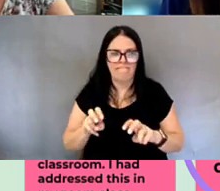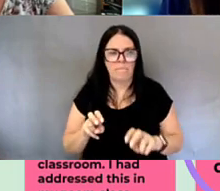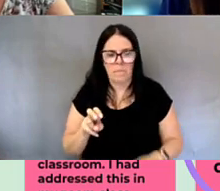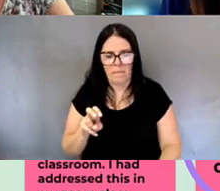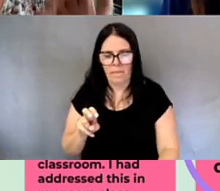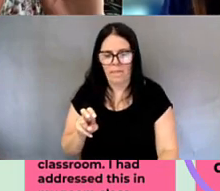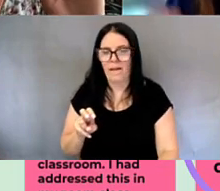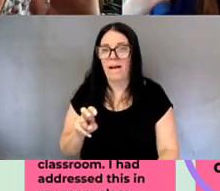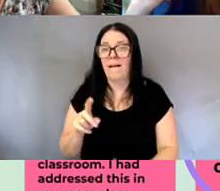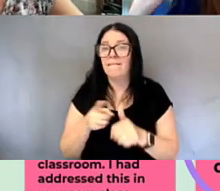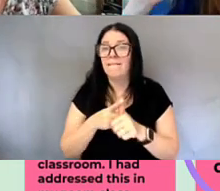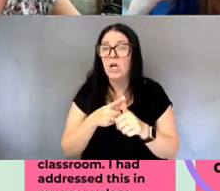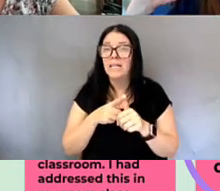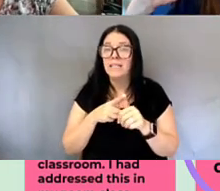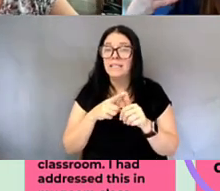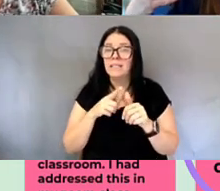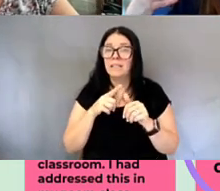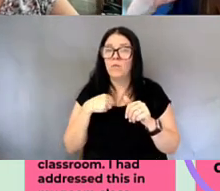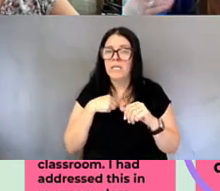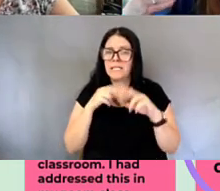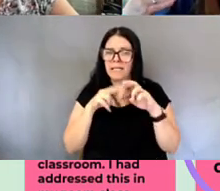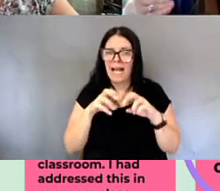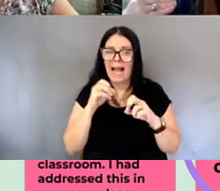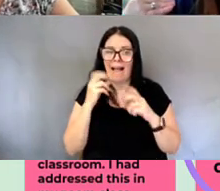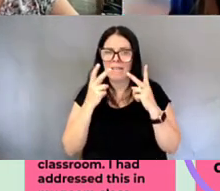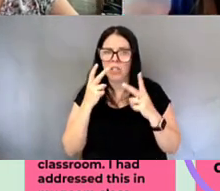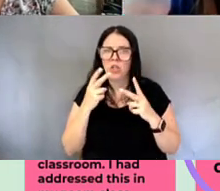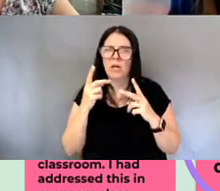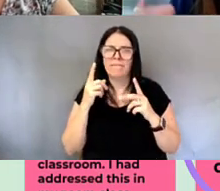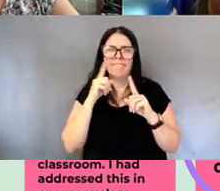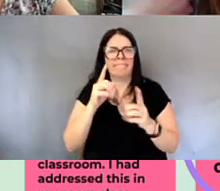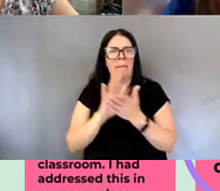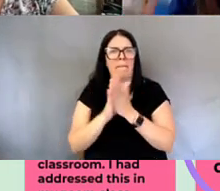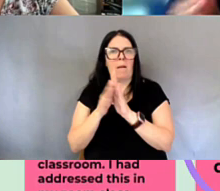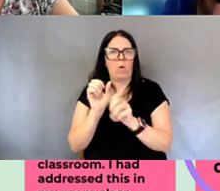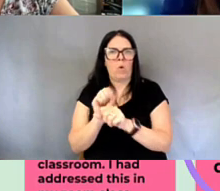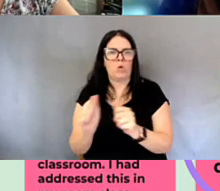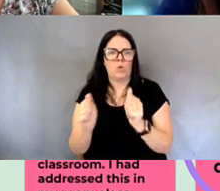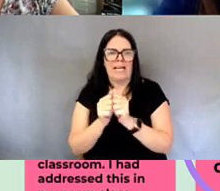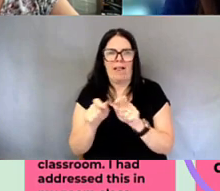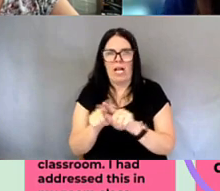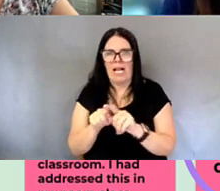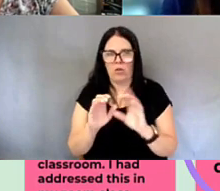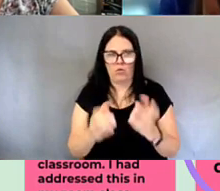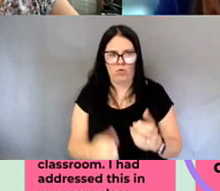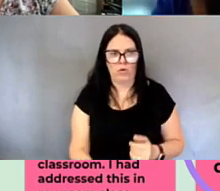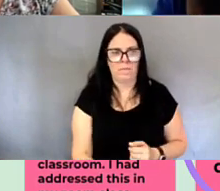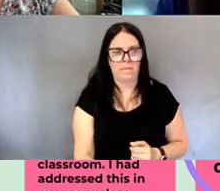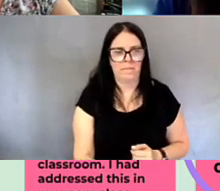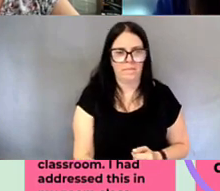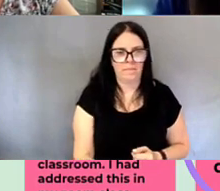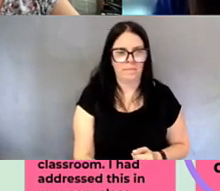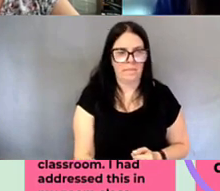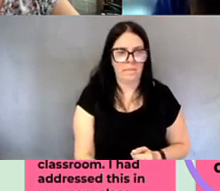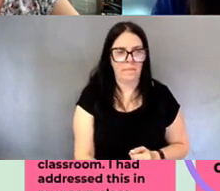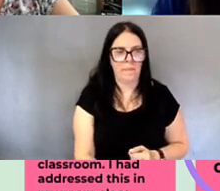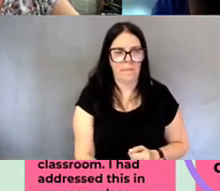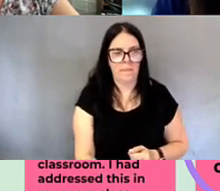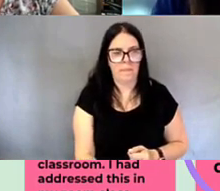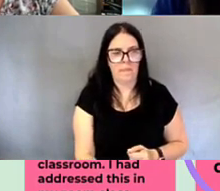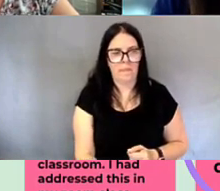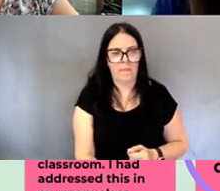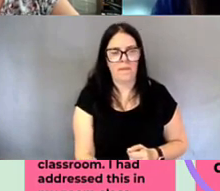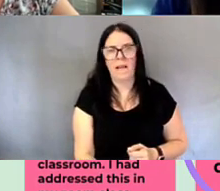visuals we looked at to prime us to work together as a group. Let me tell you a bit about what we did after we did